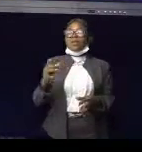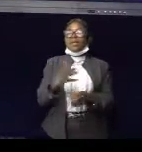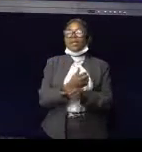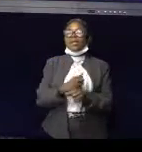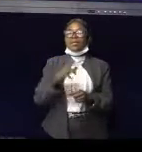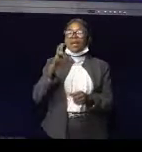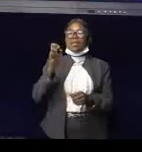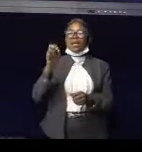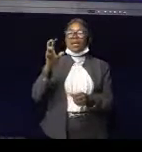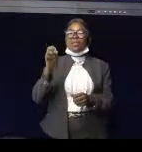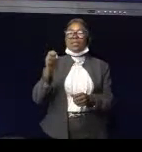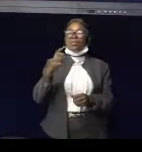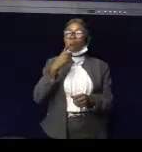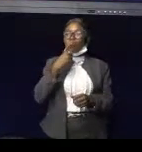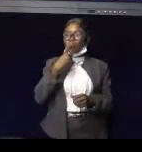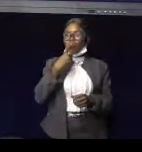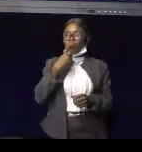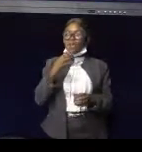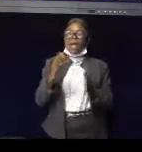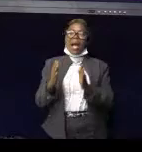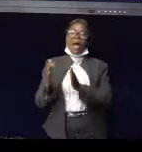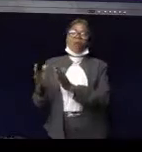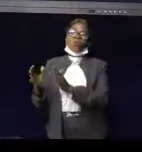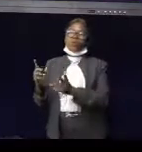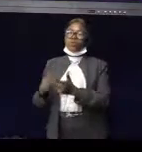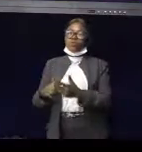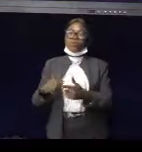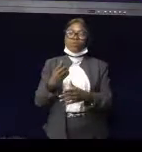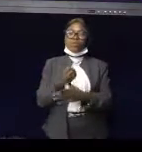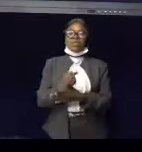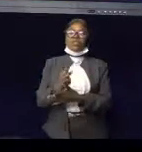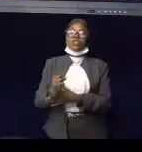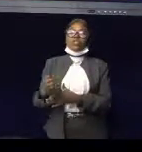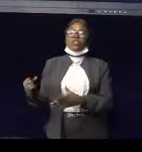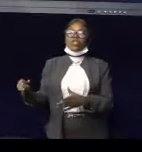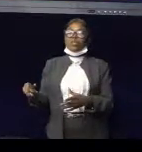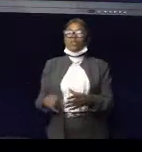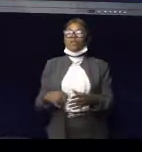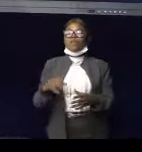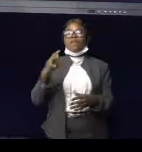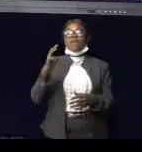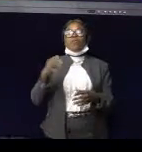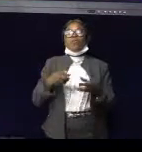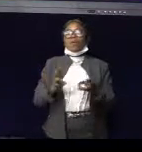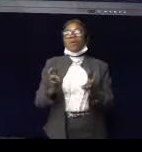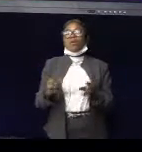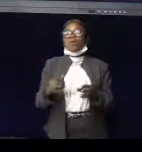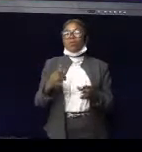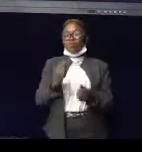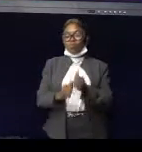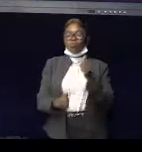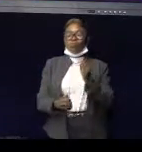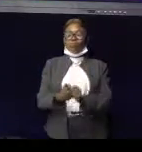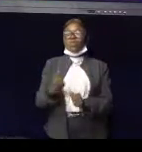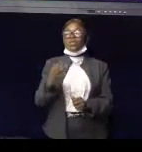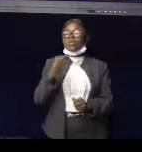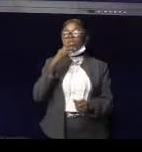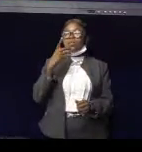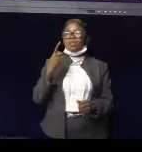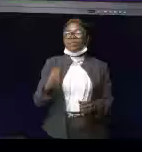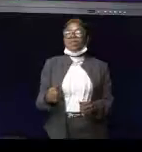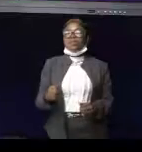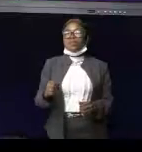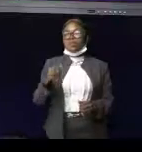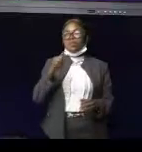30 sweets, and when we give Z 30 sweets, according to the sharing formula, which is the ratio we have